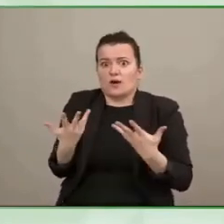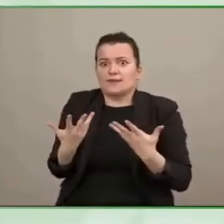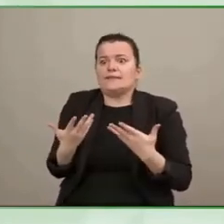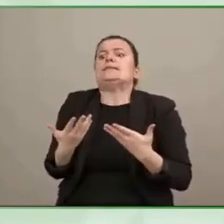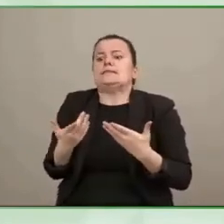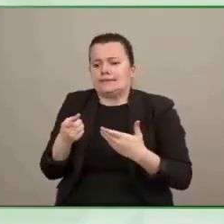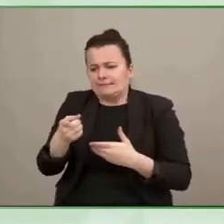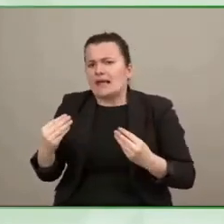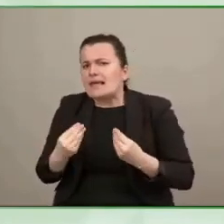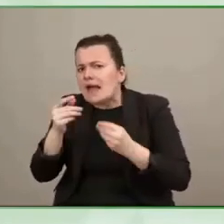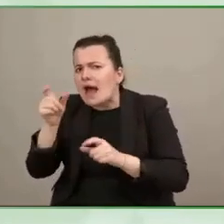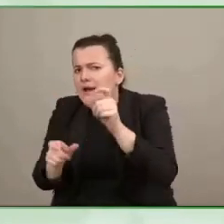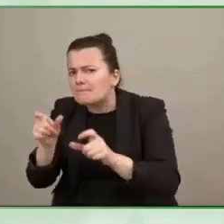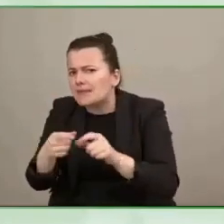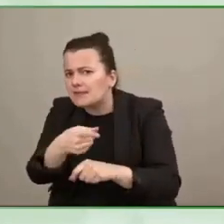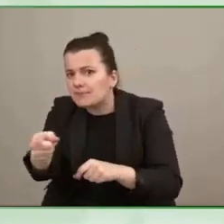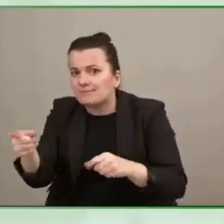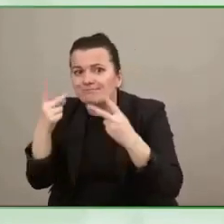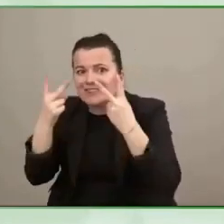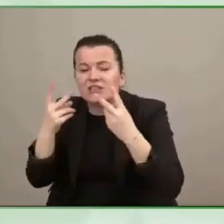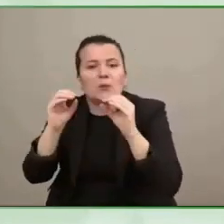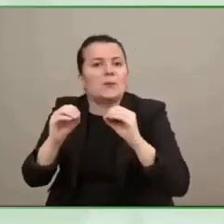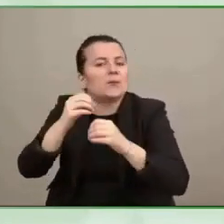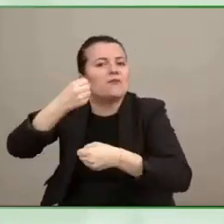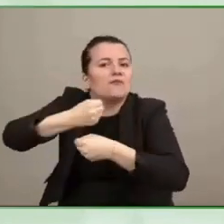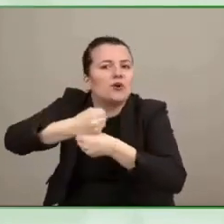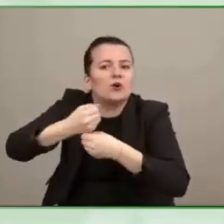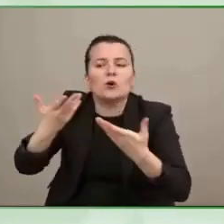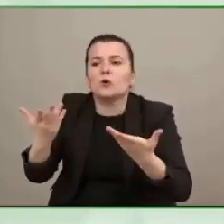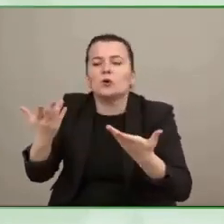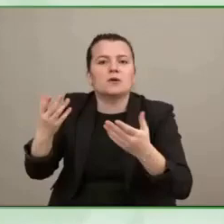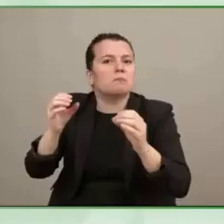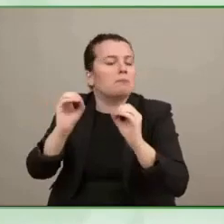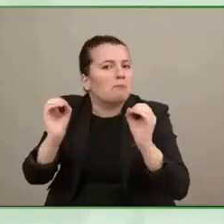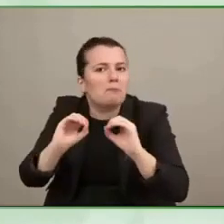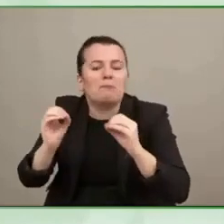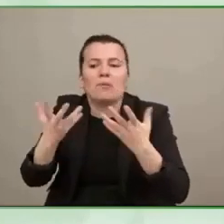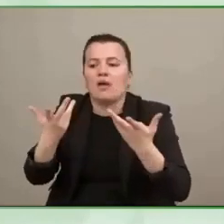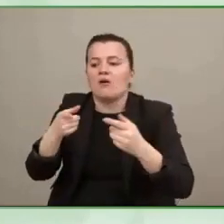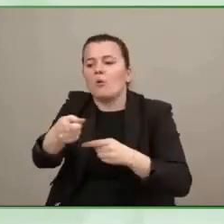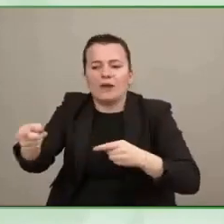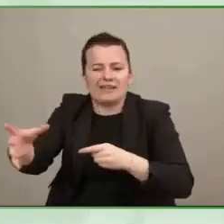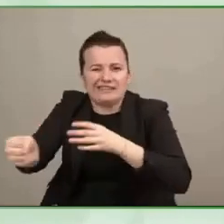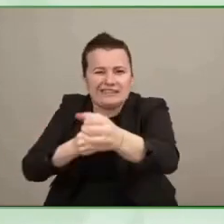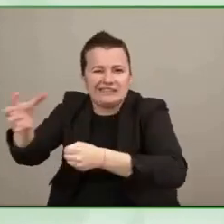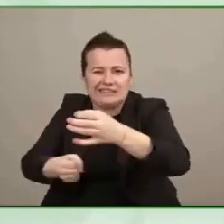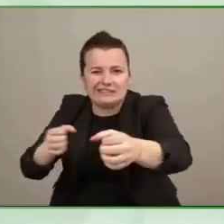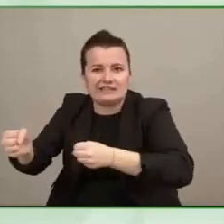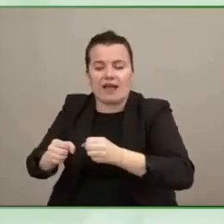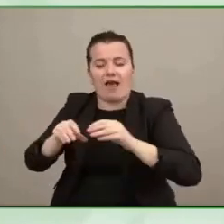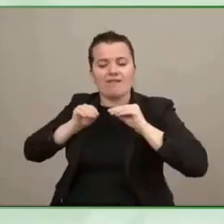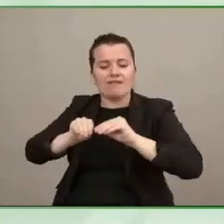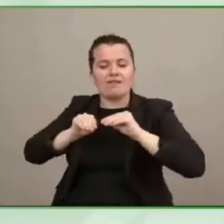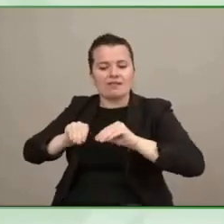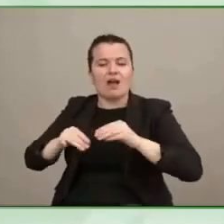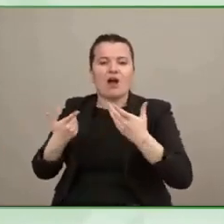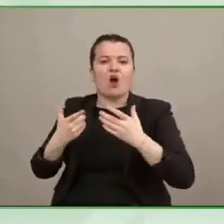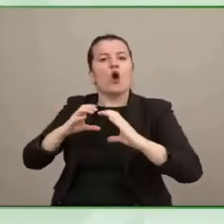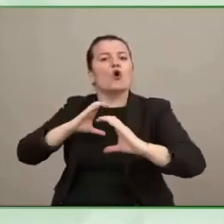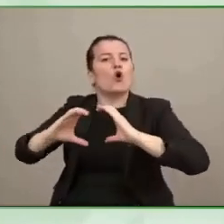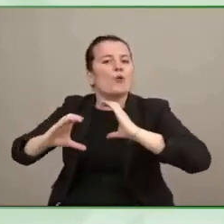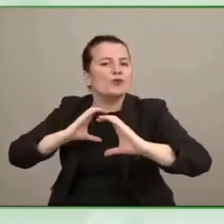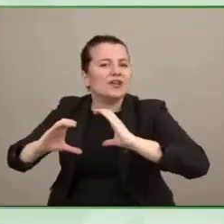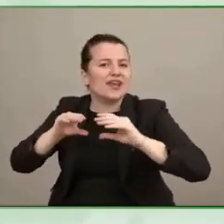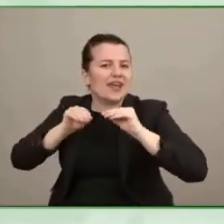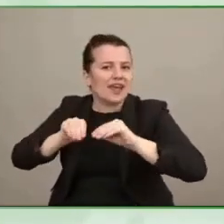into set of training or on communication or reporting or team working, work plan and budget